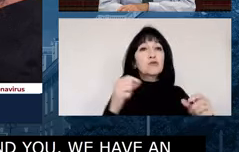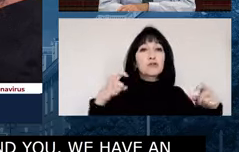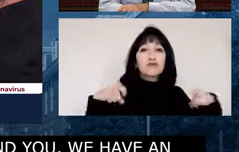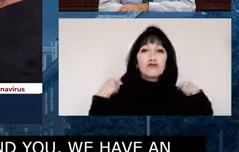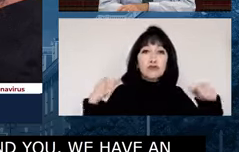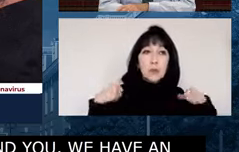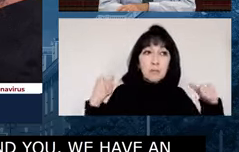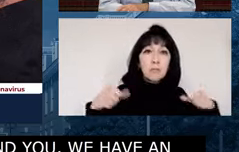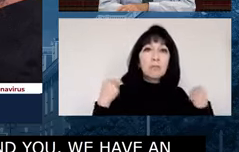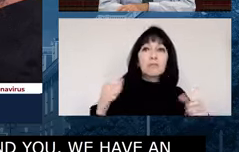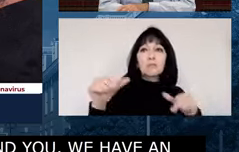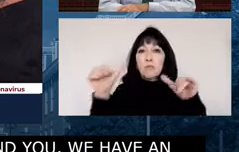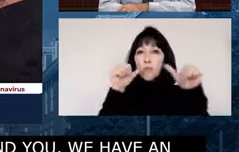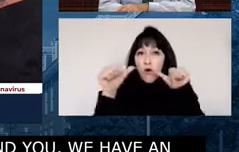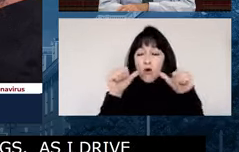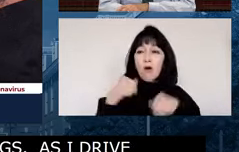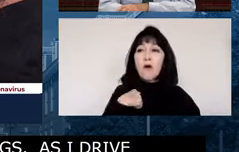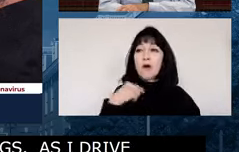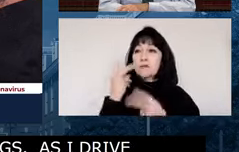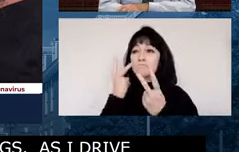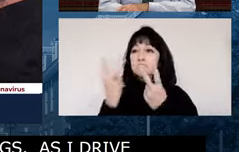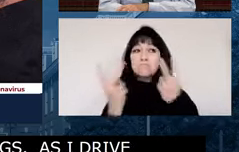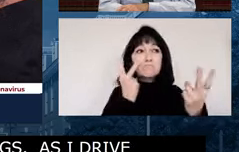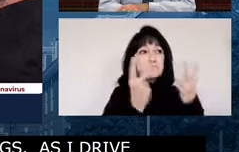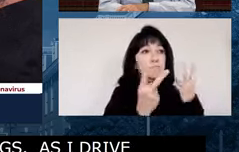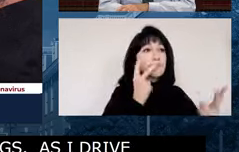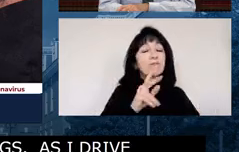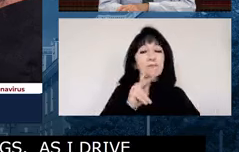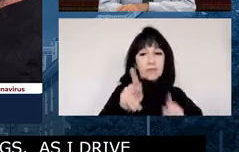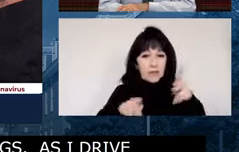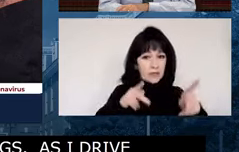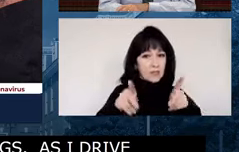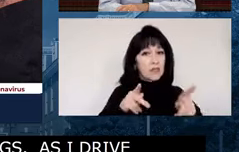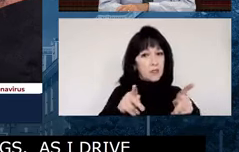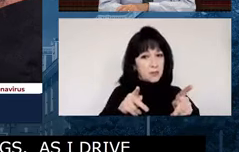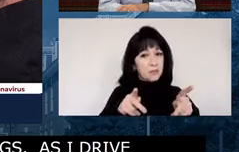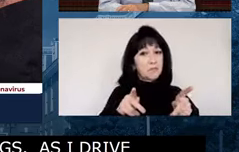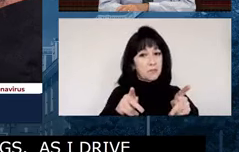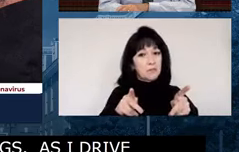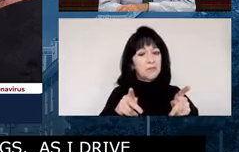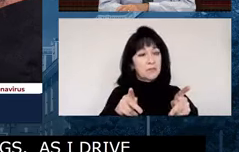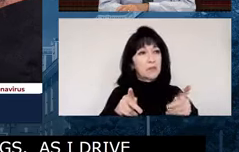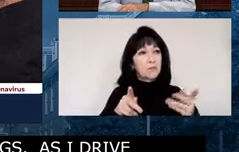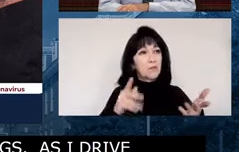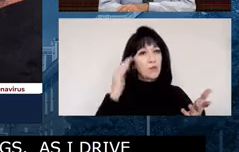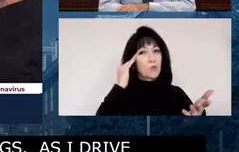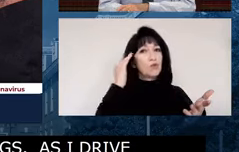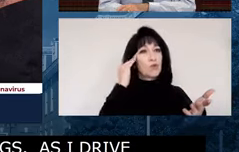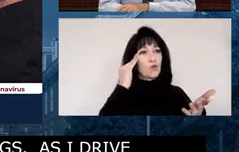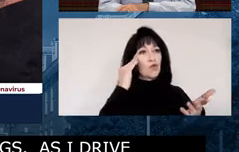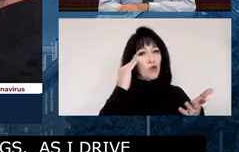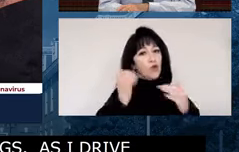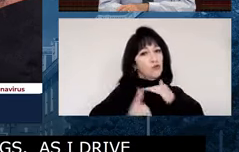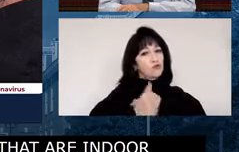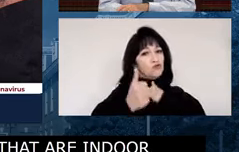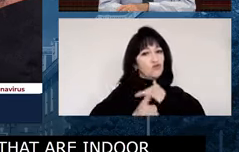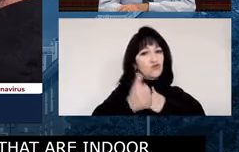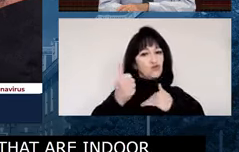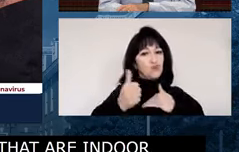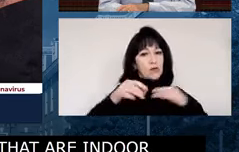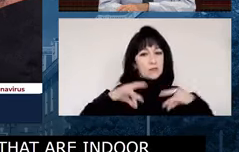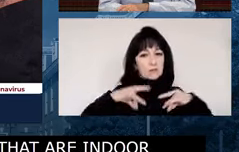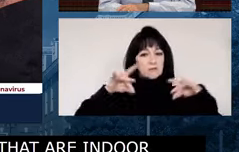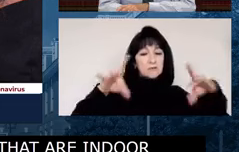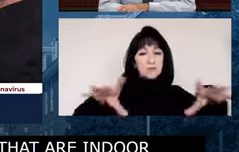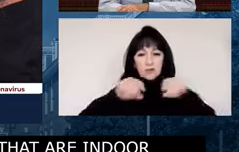places that are indoor venues where there's a risk of transmission of COVID, the